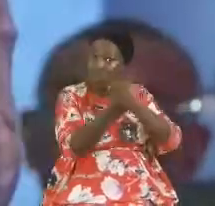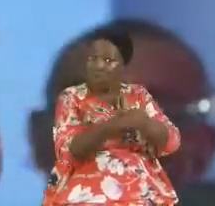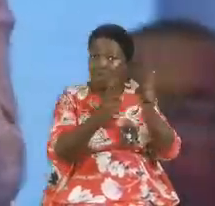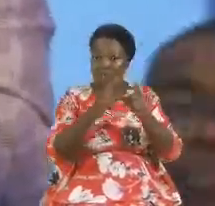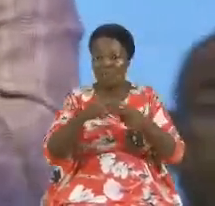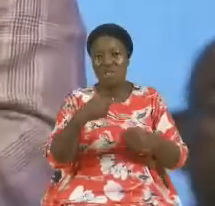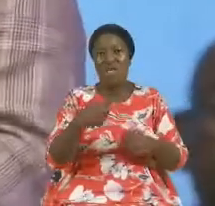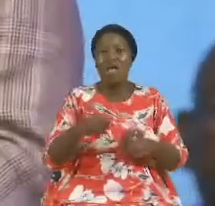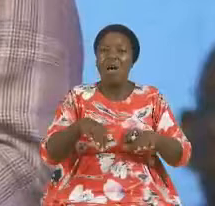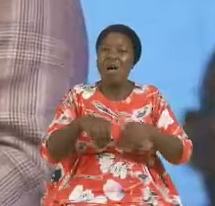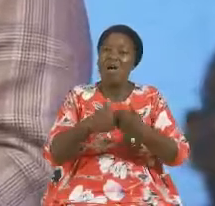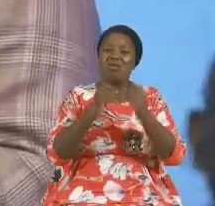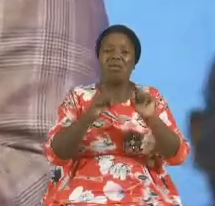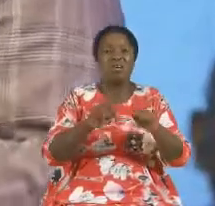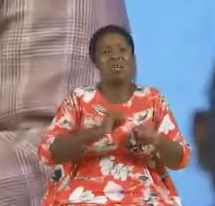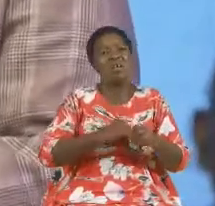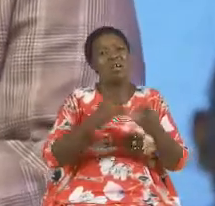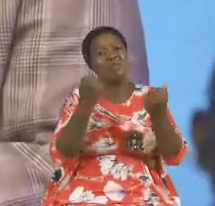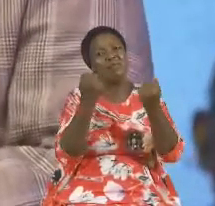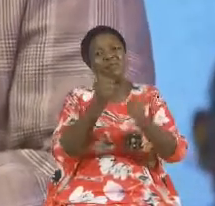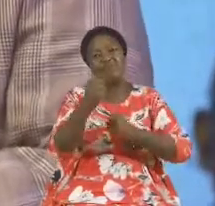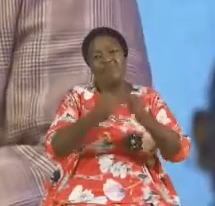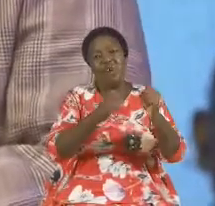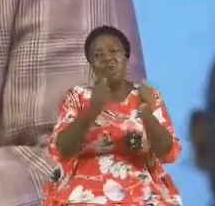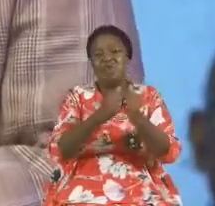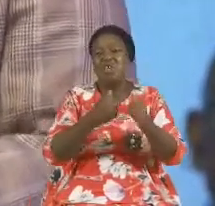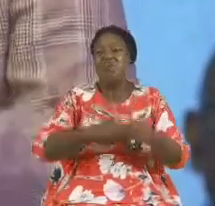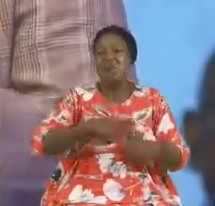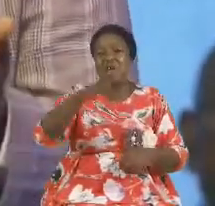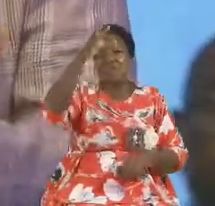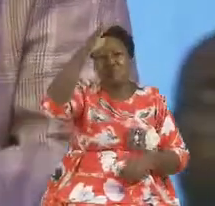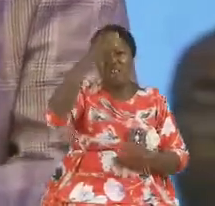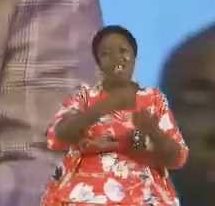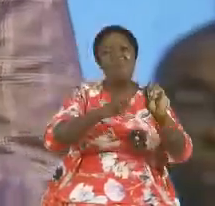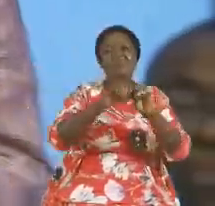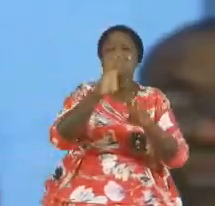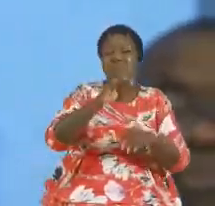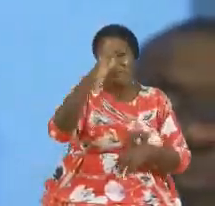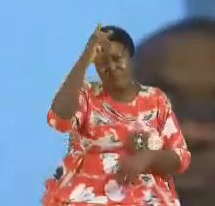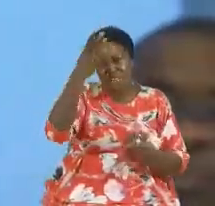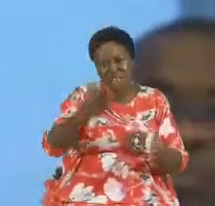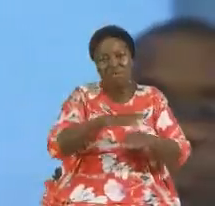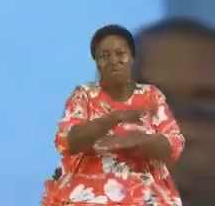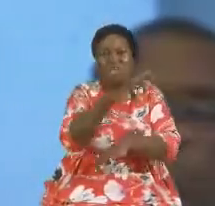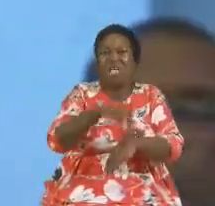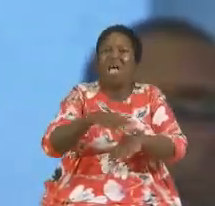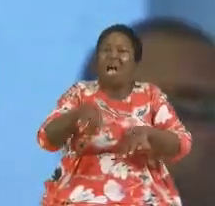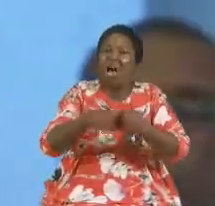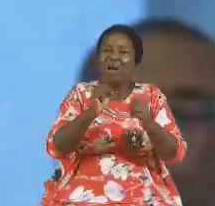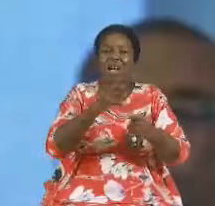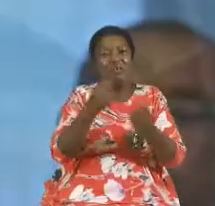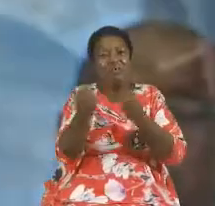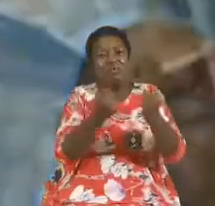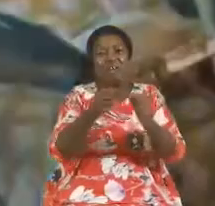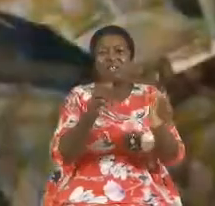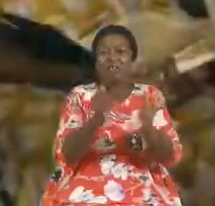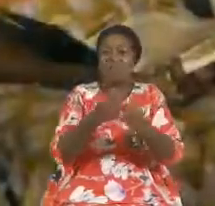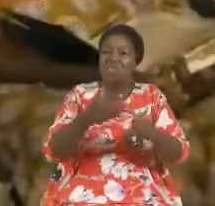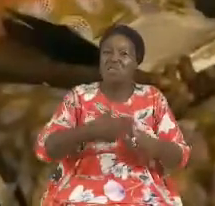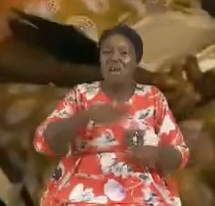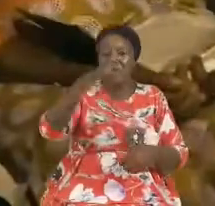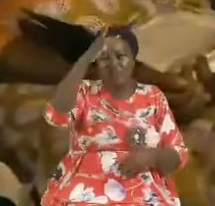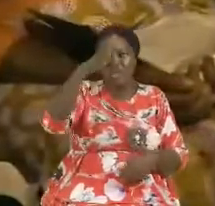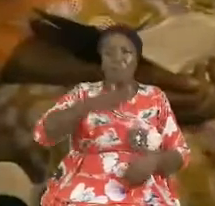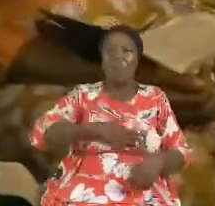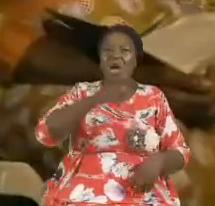But when you turn, when you say, how can I fight with my father, even your father here